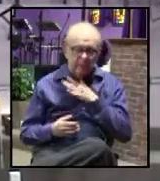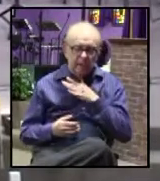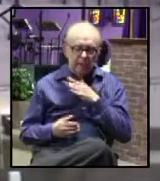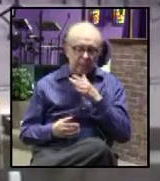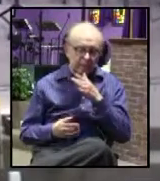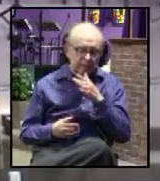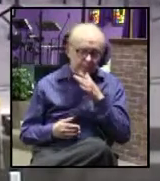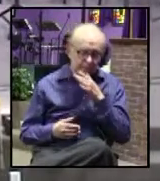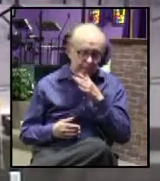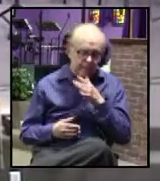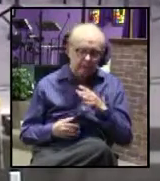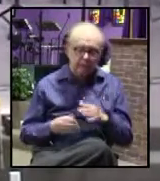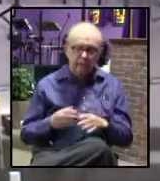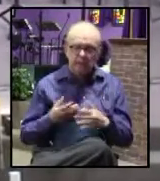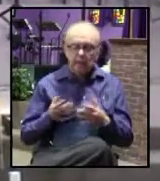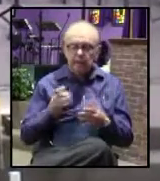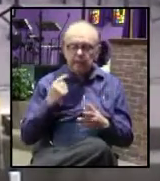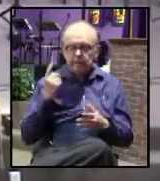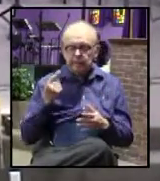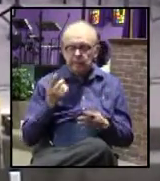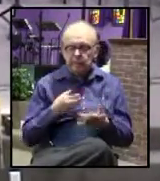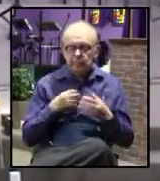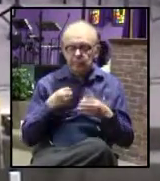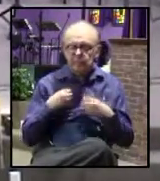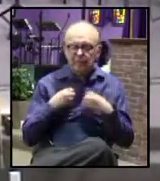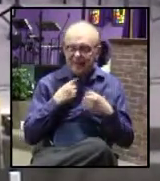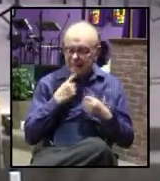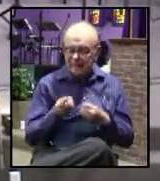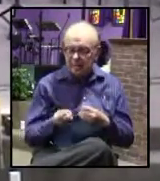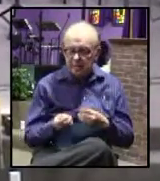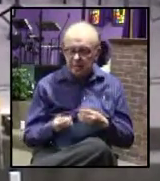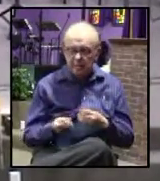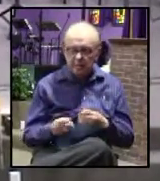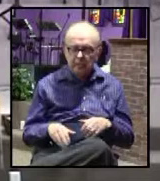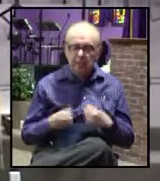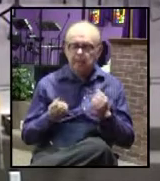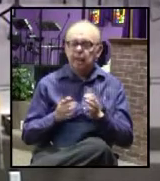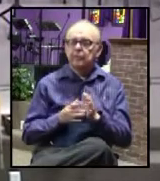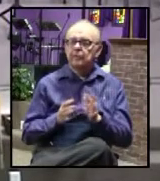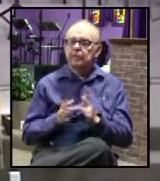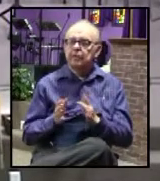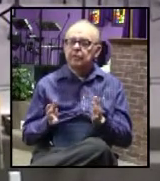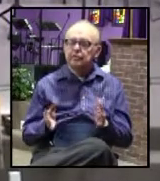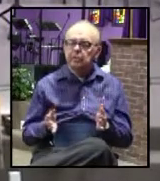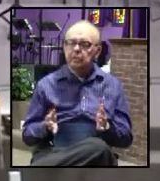concerned. He wants you to pour out. You see, in the life of Jesus,